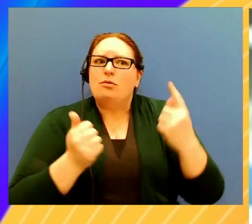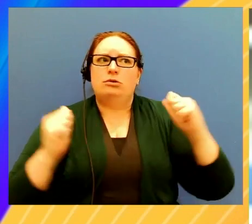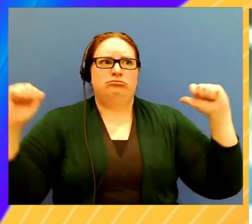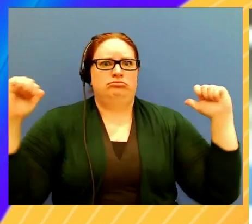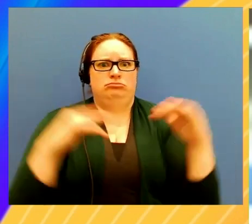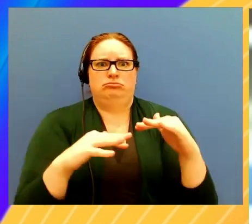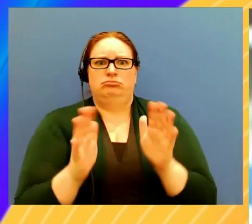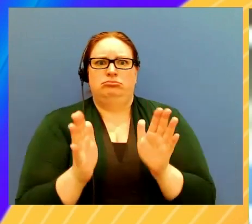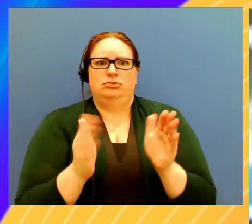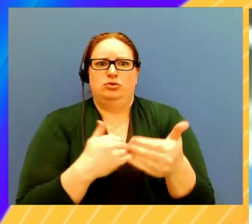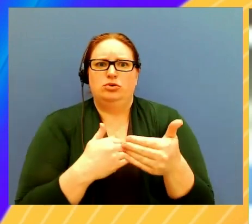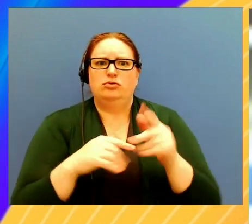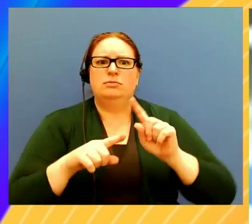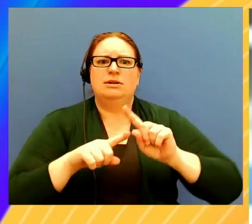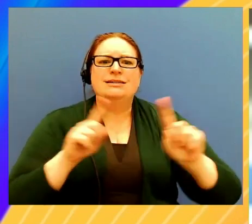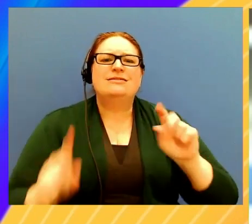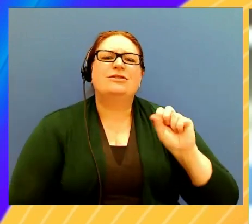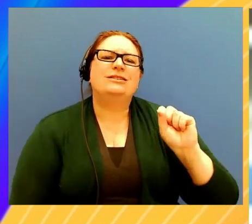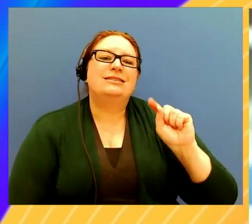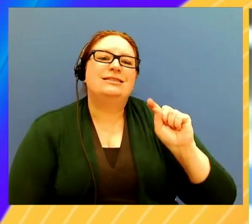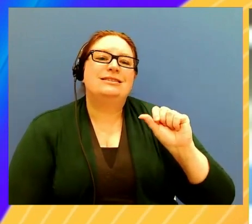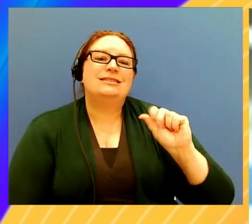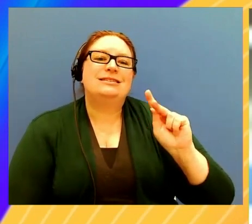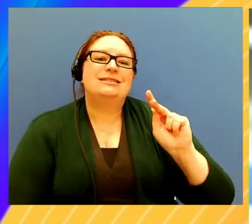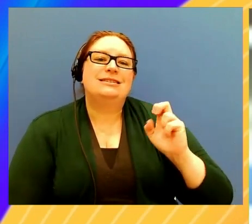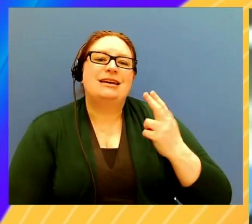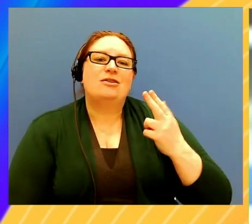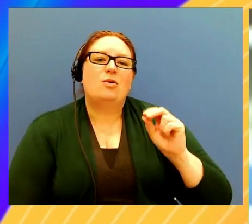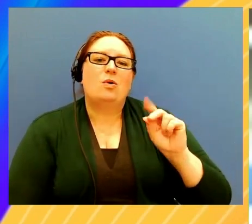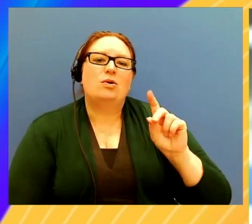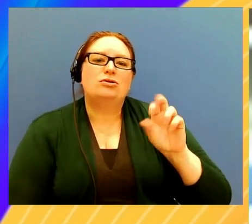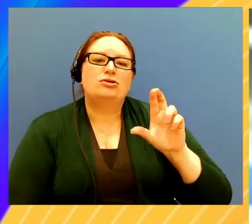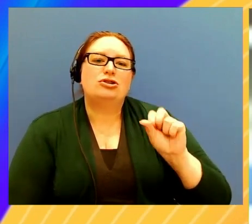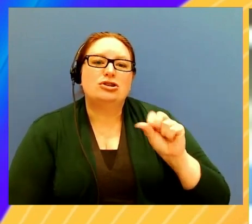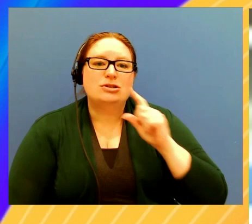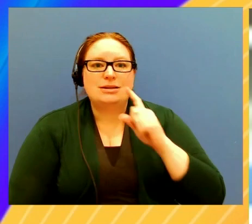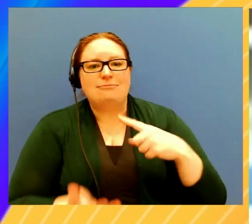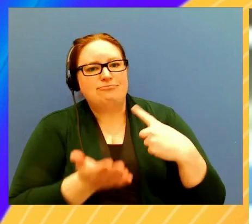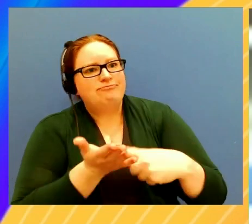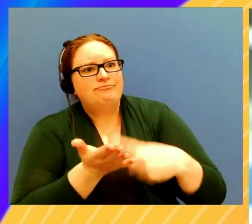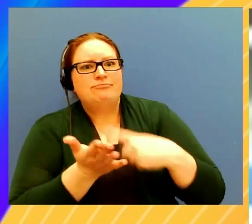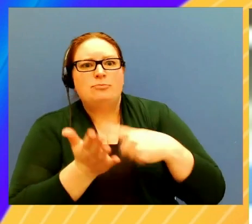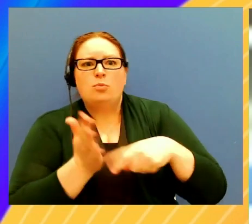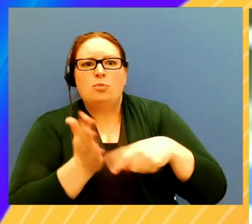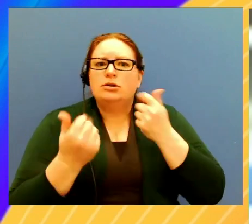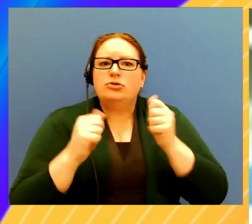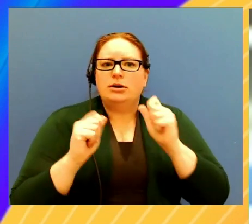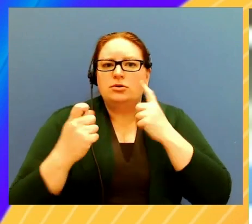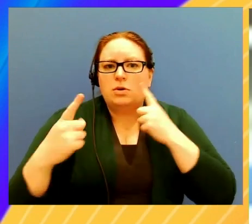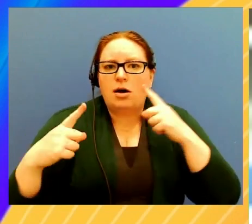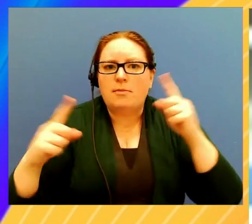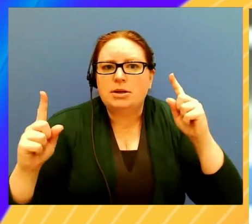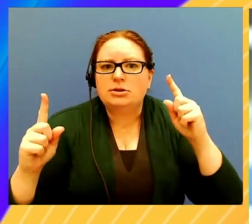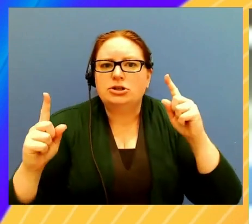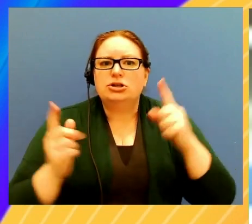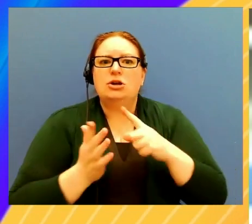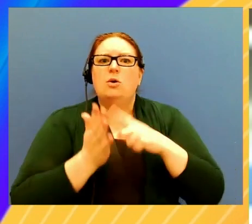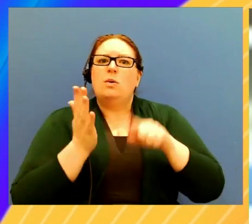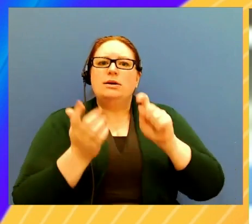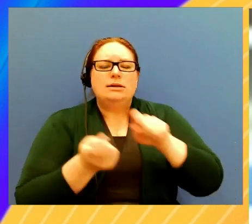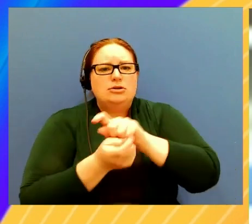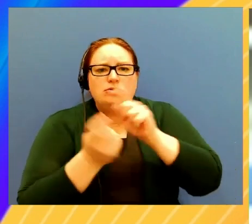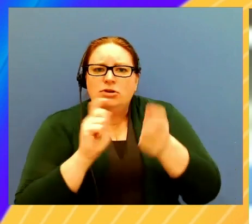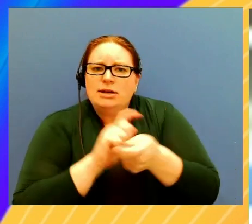different stakeholders that you just mentioned, and talk through what are they trying to accomplish, what do they think needs to transform, and